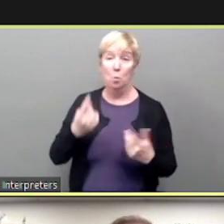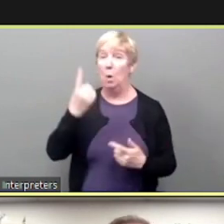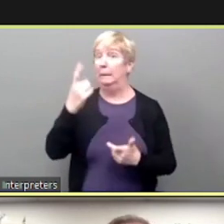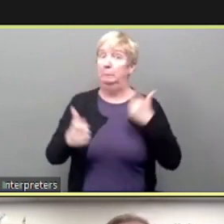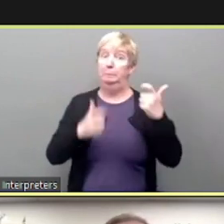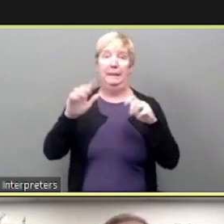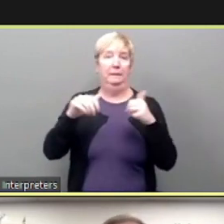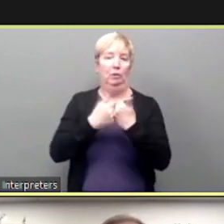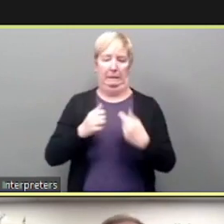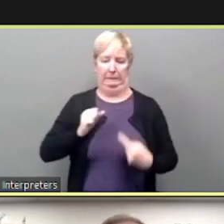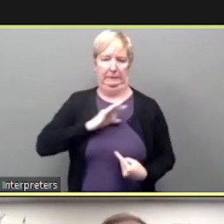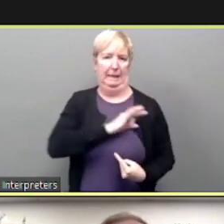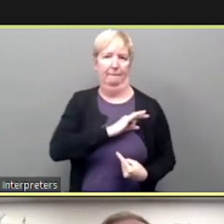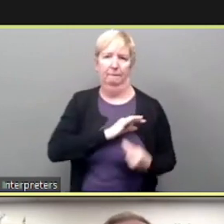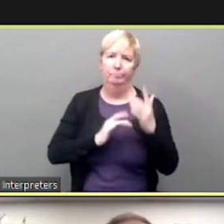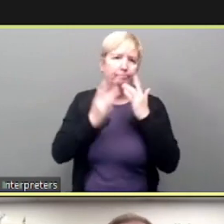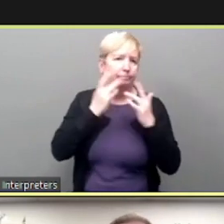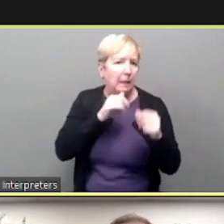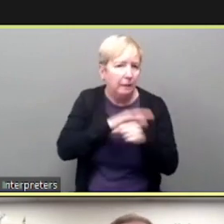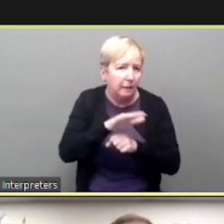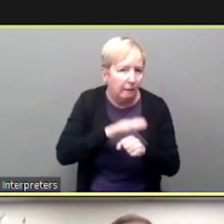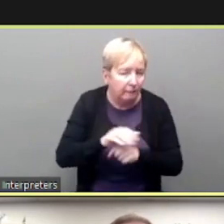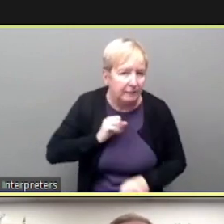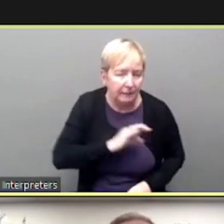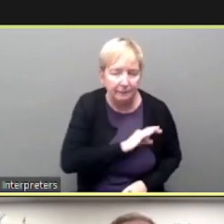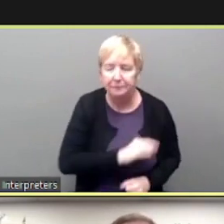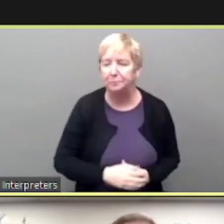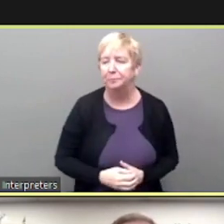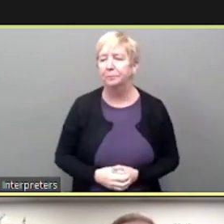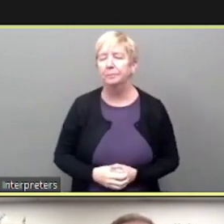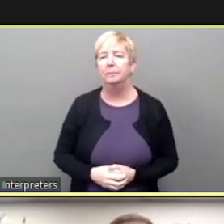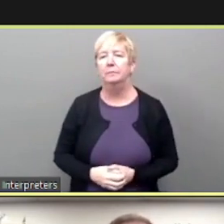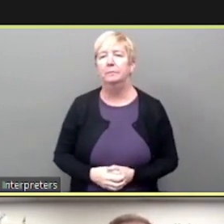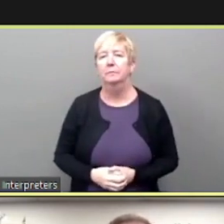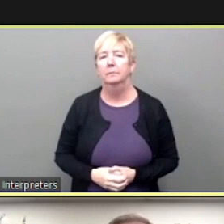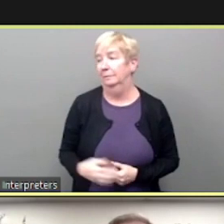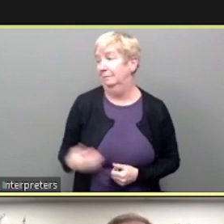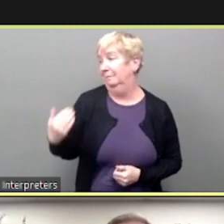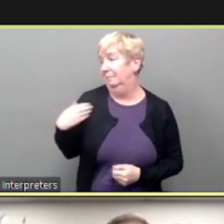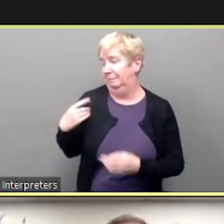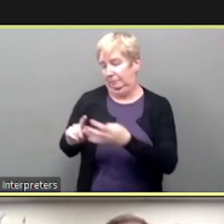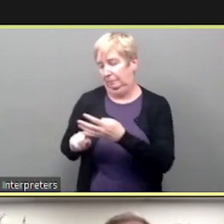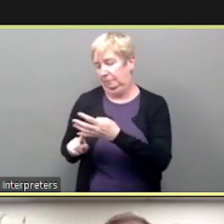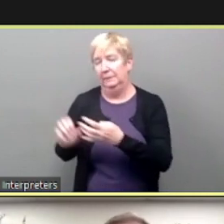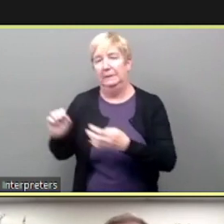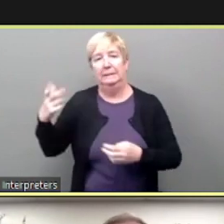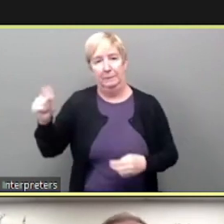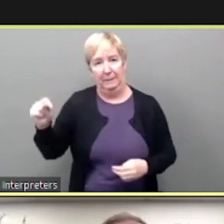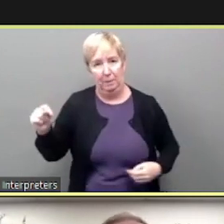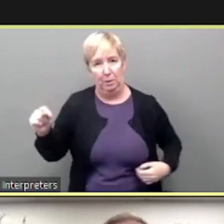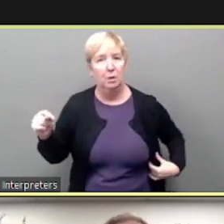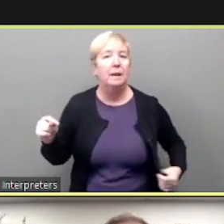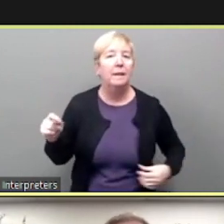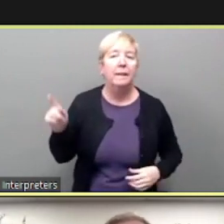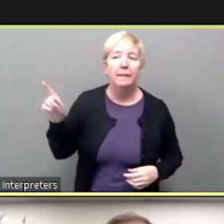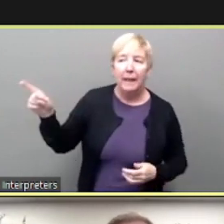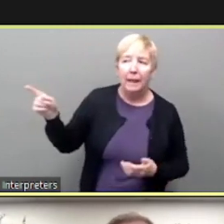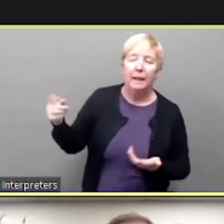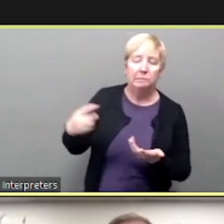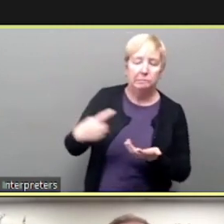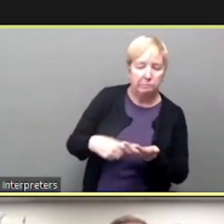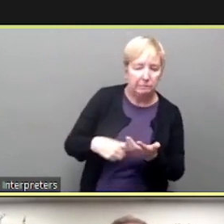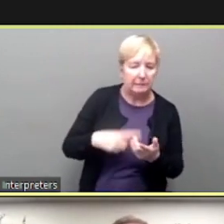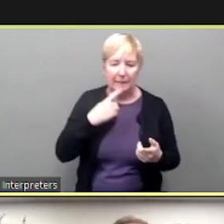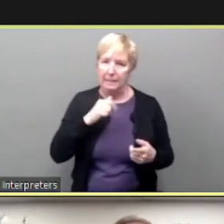that. They, at the time, at the end of September, did not have assets available, although we're re-petitioning them this